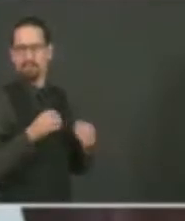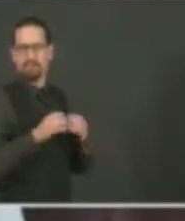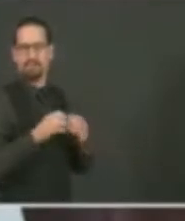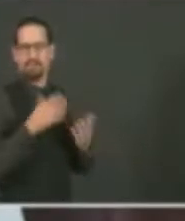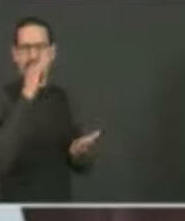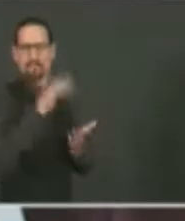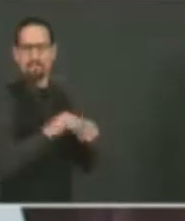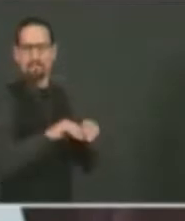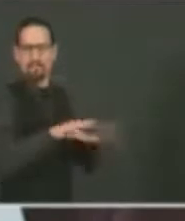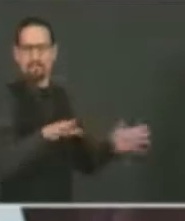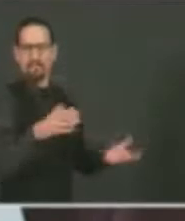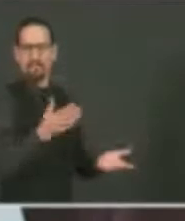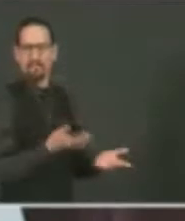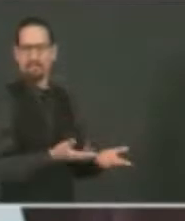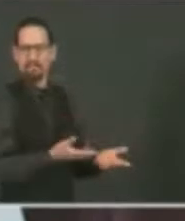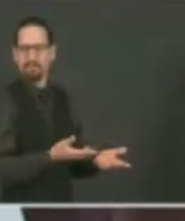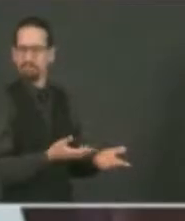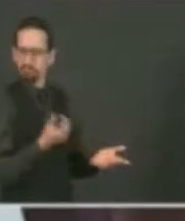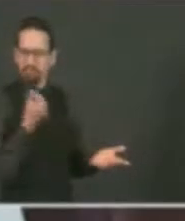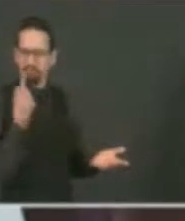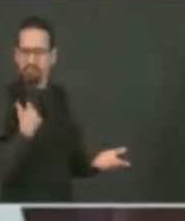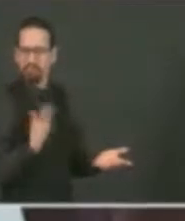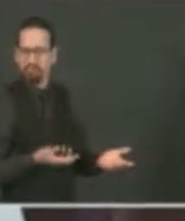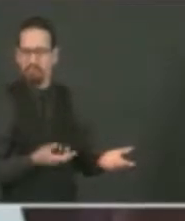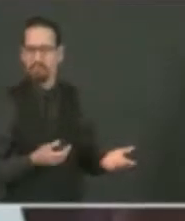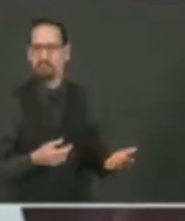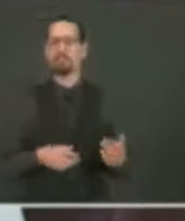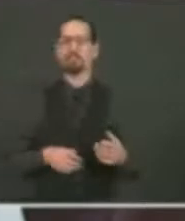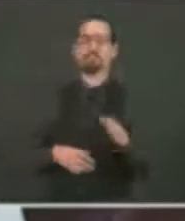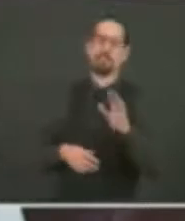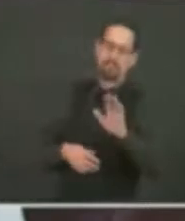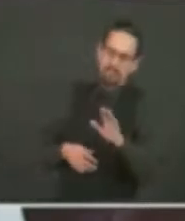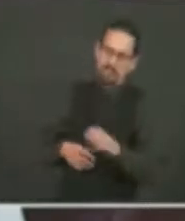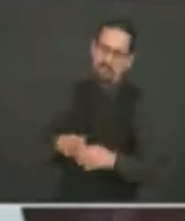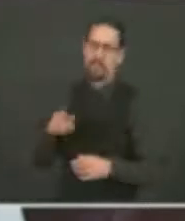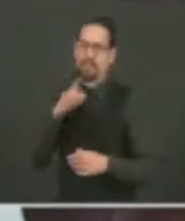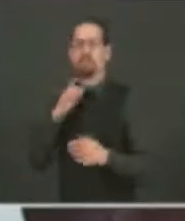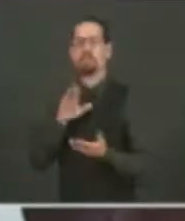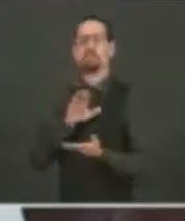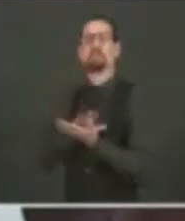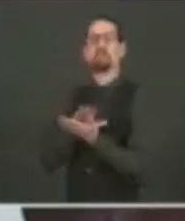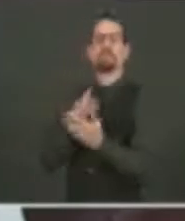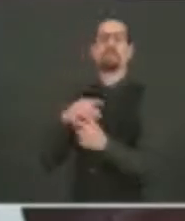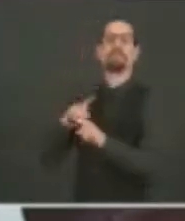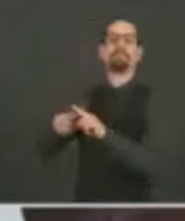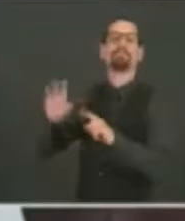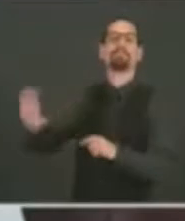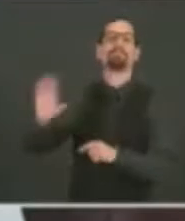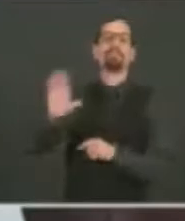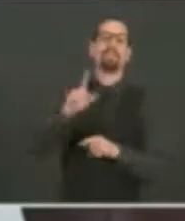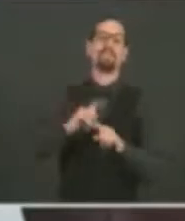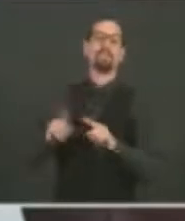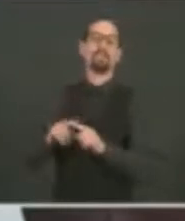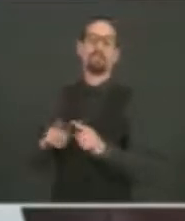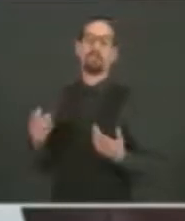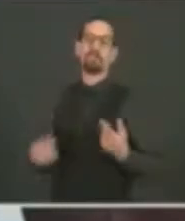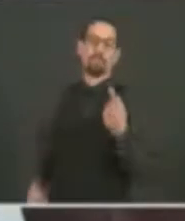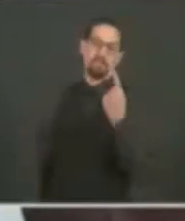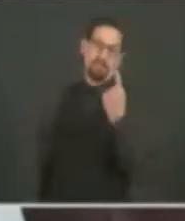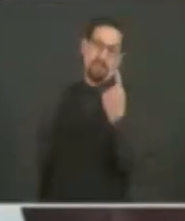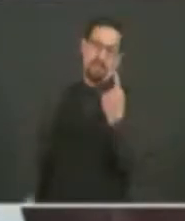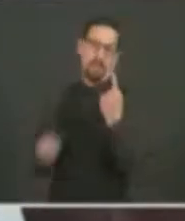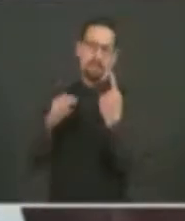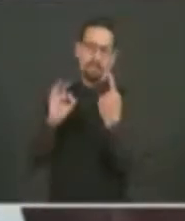any sense. There are a variety of approaches schools can take. If that is one of them, and that's a way to